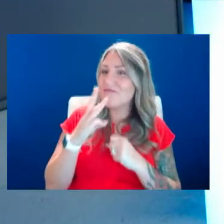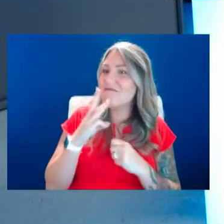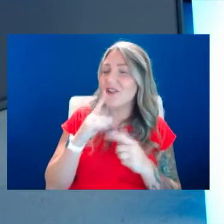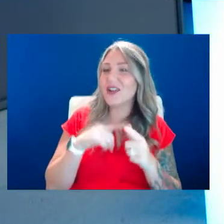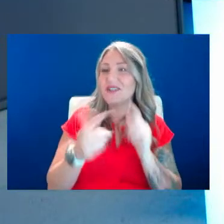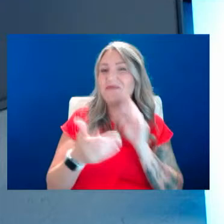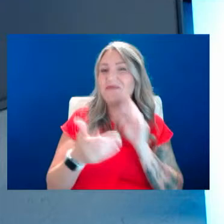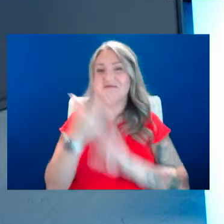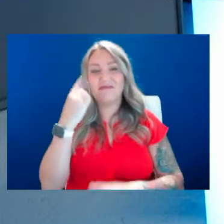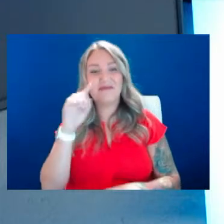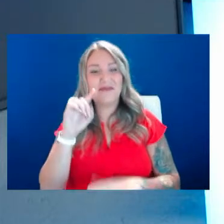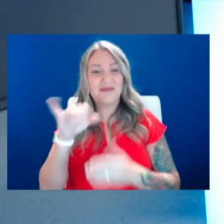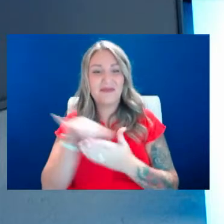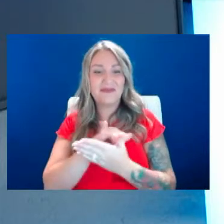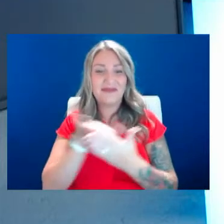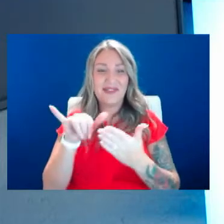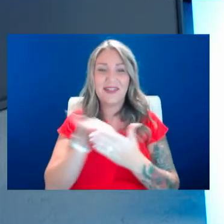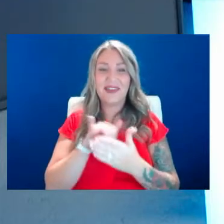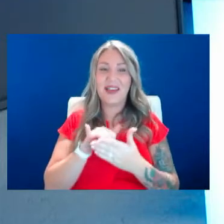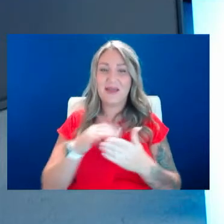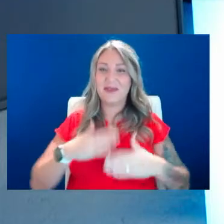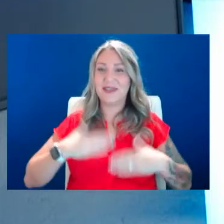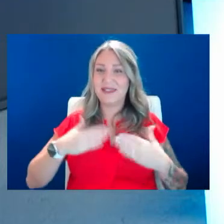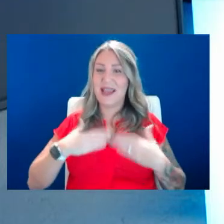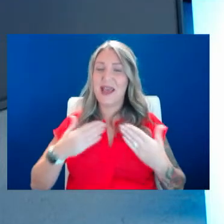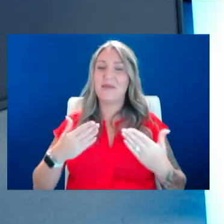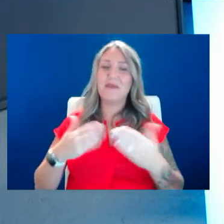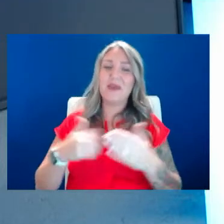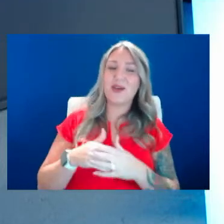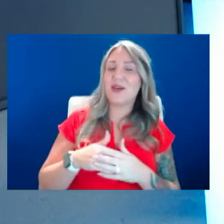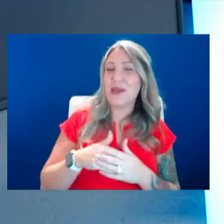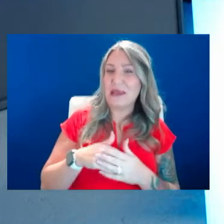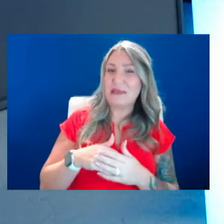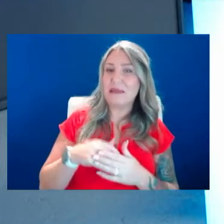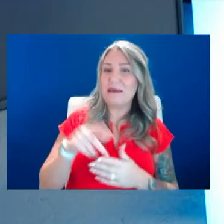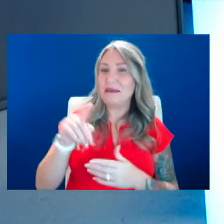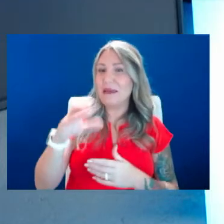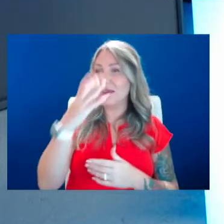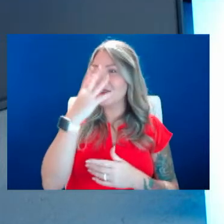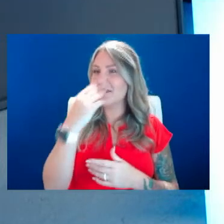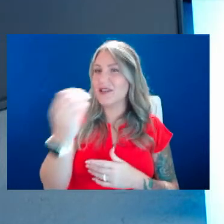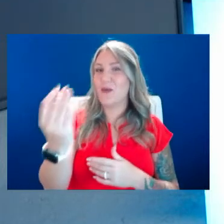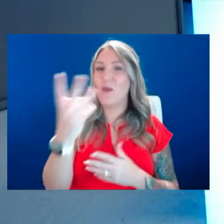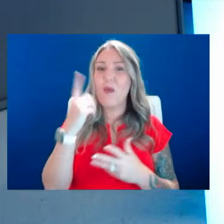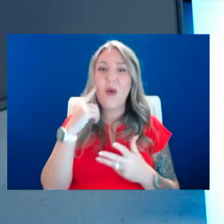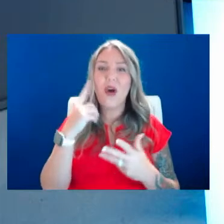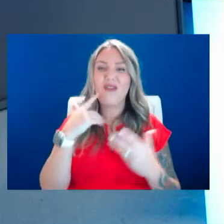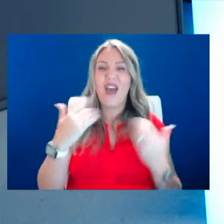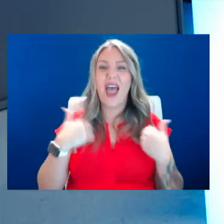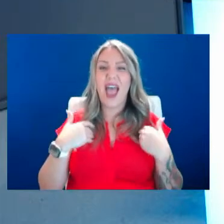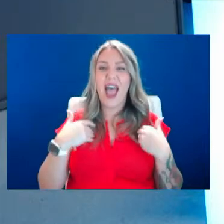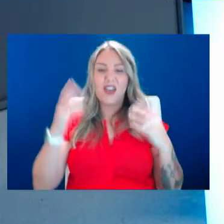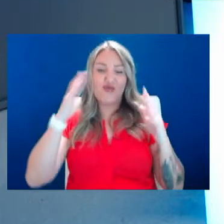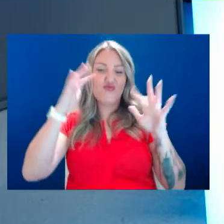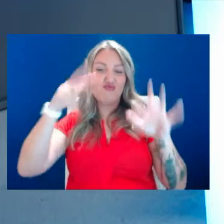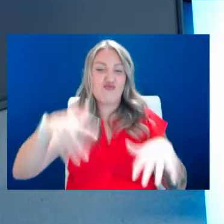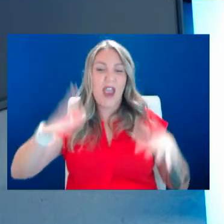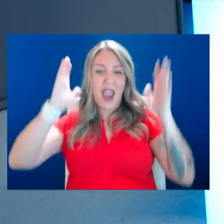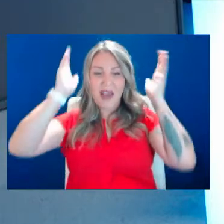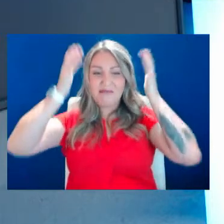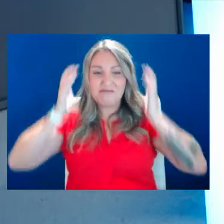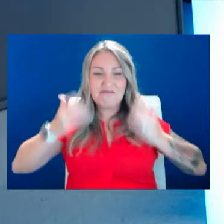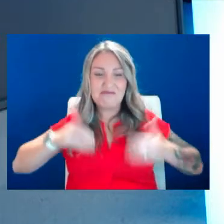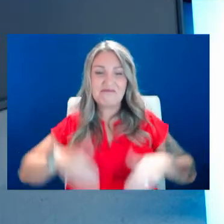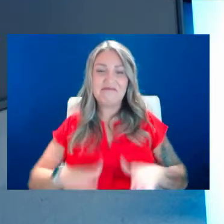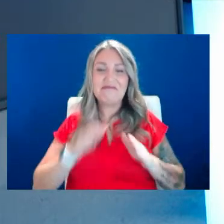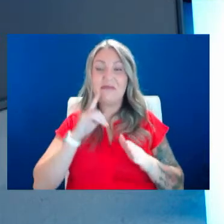I'm just glad Casey Wolf had some rain gear on. He did. Nobody likes the smell of wet dog, so. No, wet good. wolf. And he was doing yoga